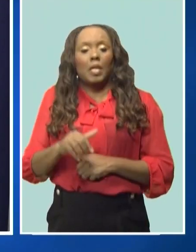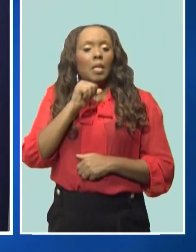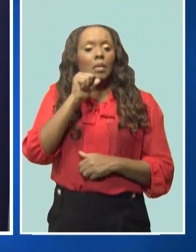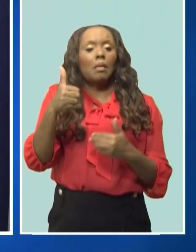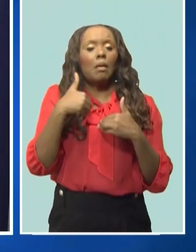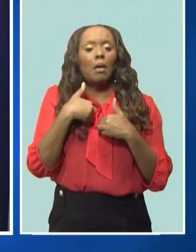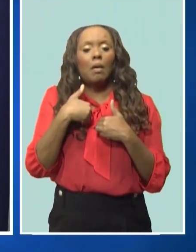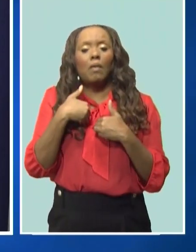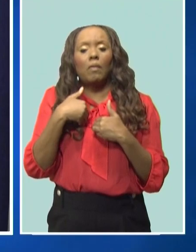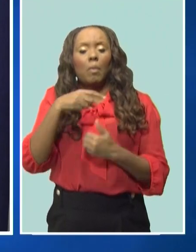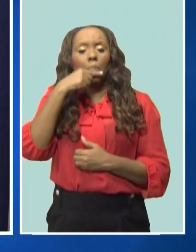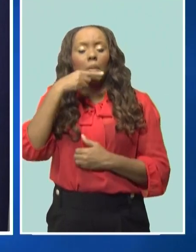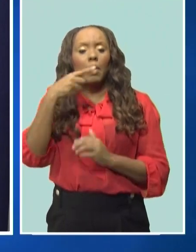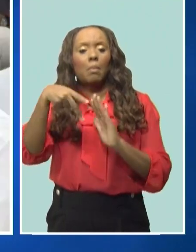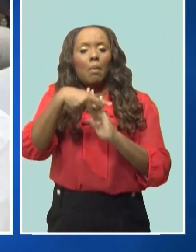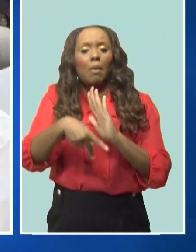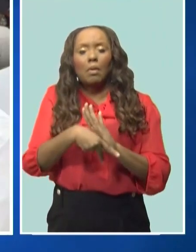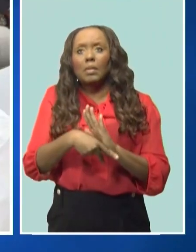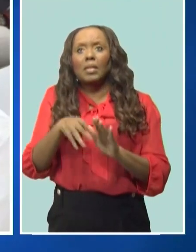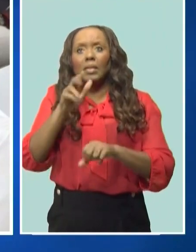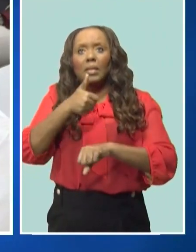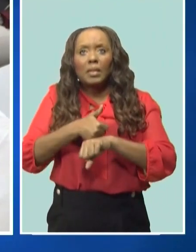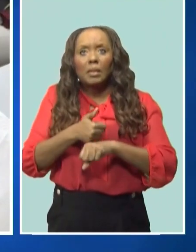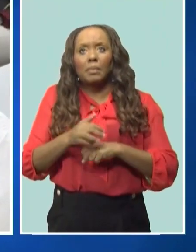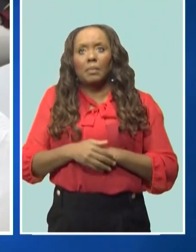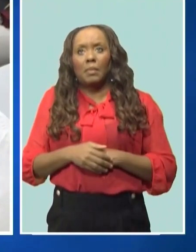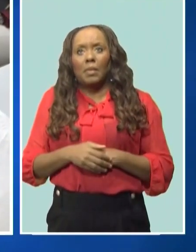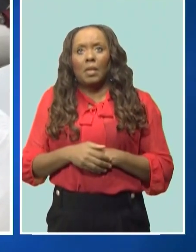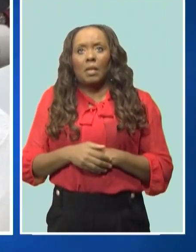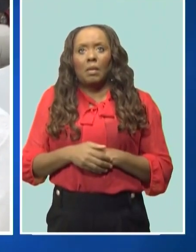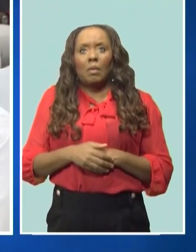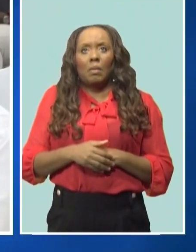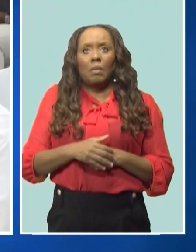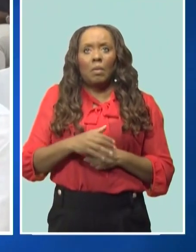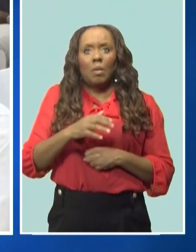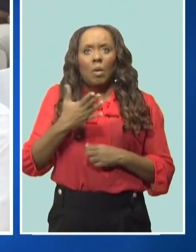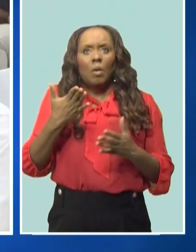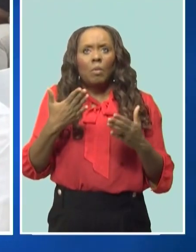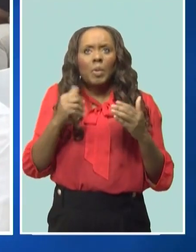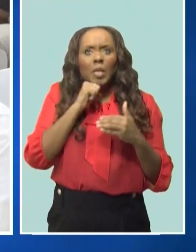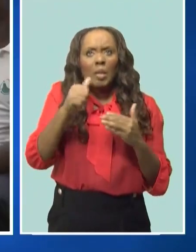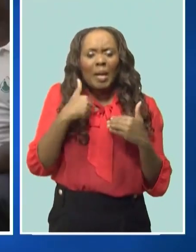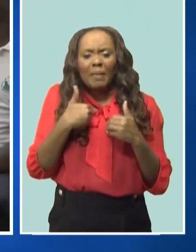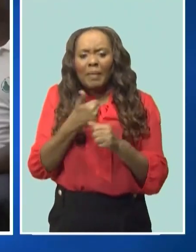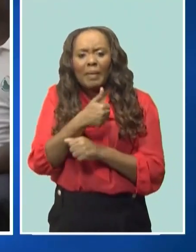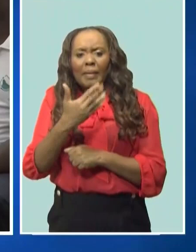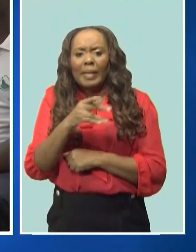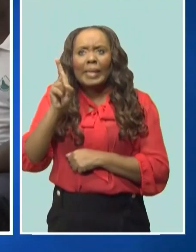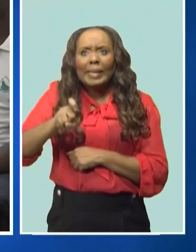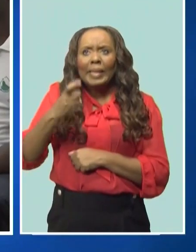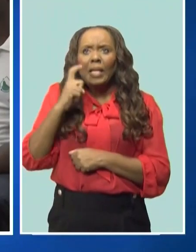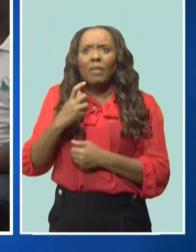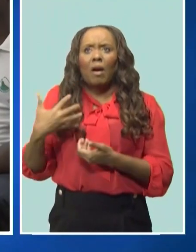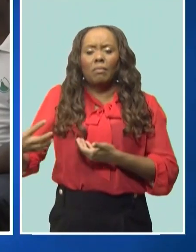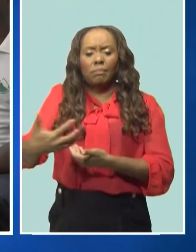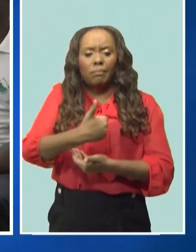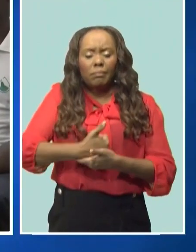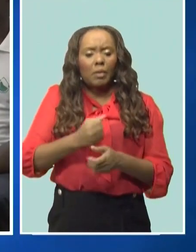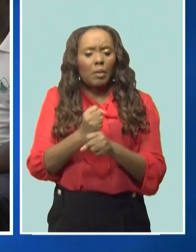to fragmented data points, and data power imbalance between the data owners and the data